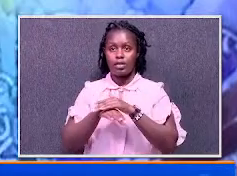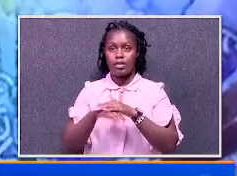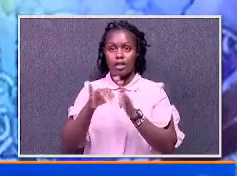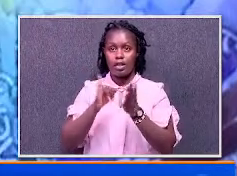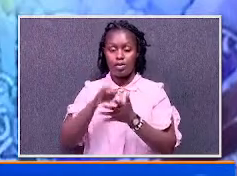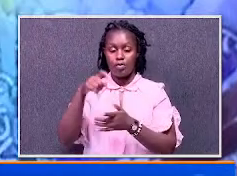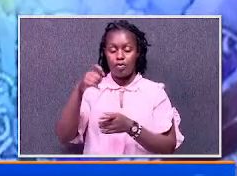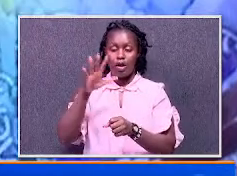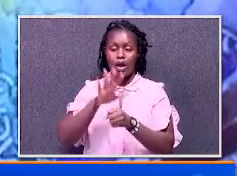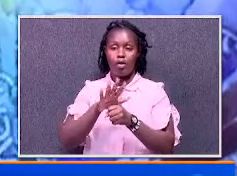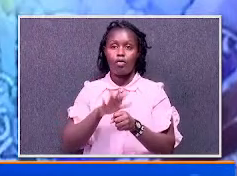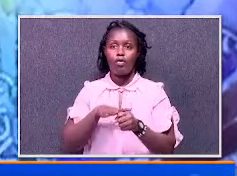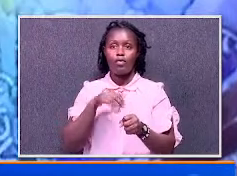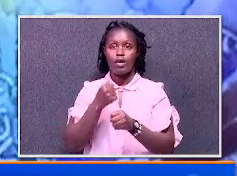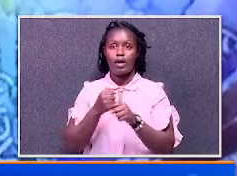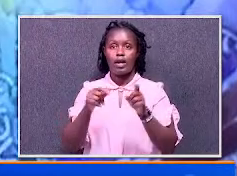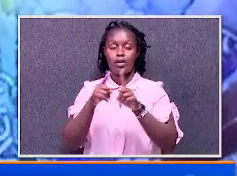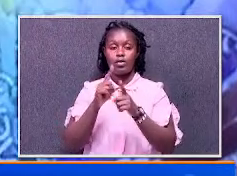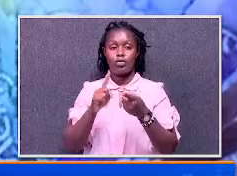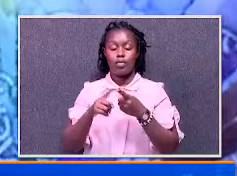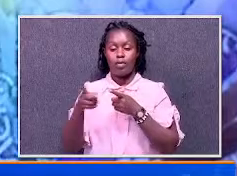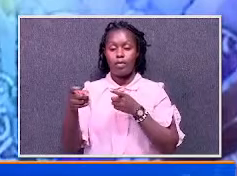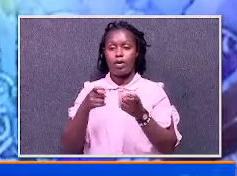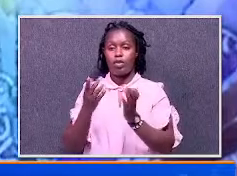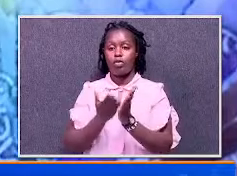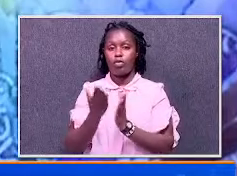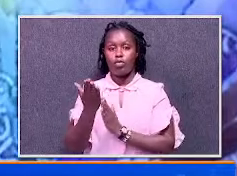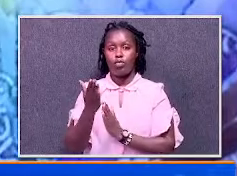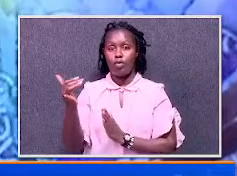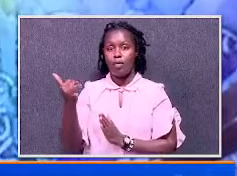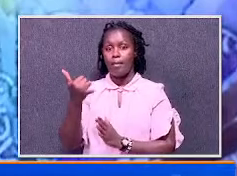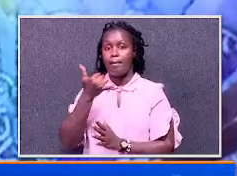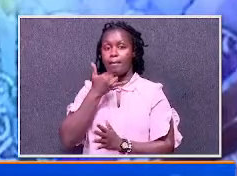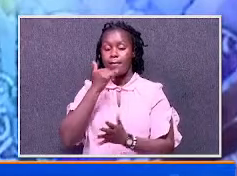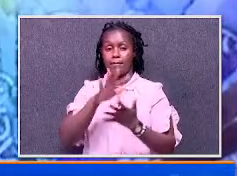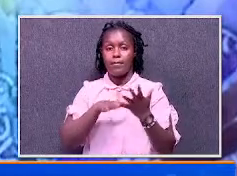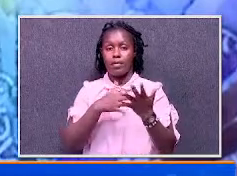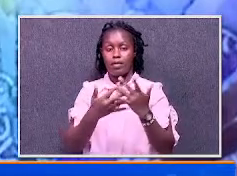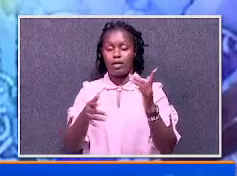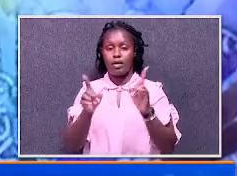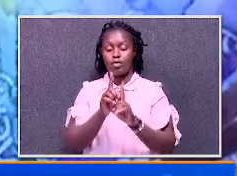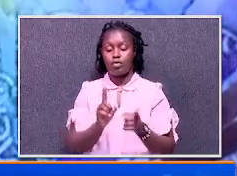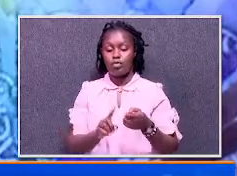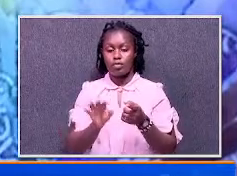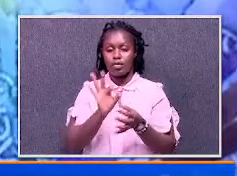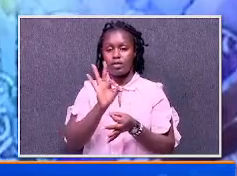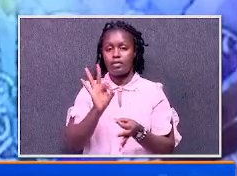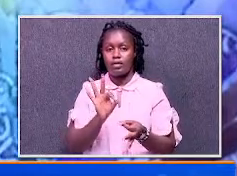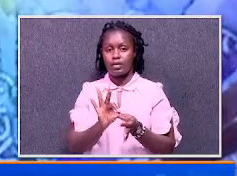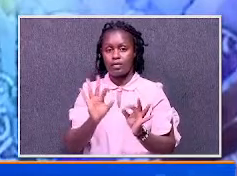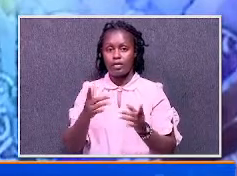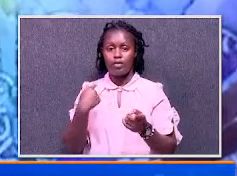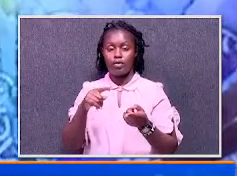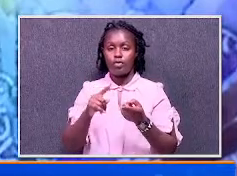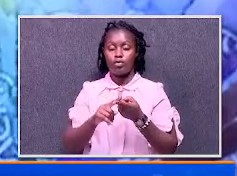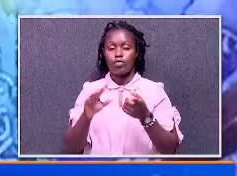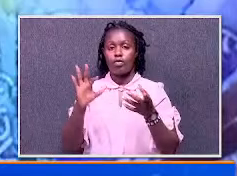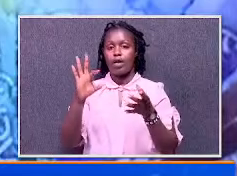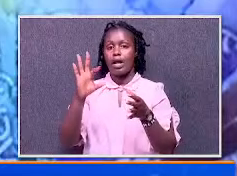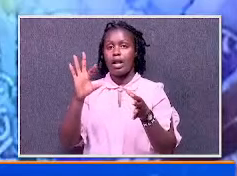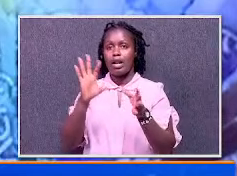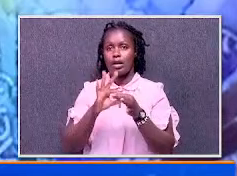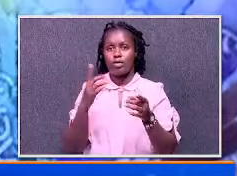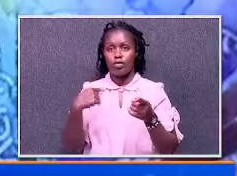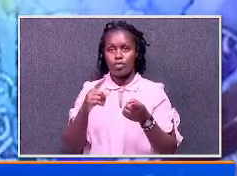a lot of paperwork as it will be operated through mobile networks and a specific code to be used instead of links to discourage